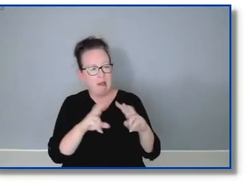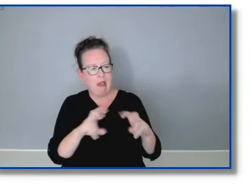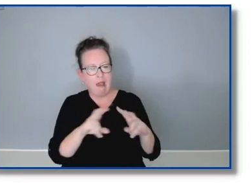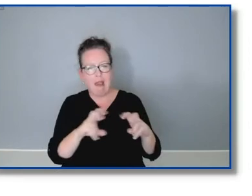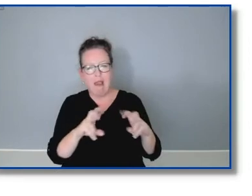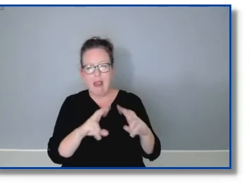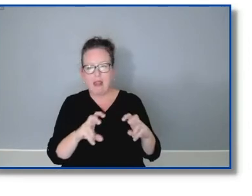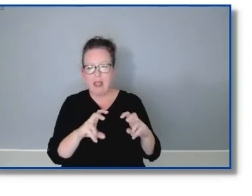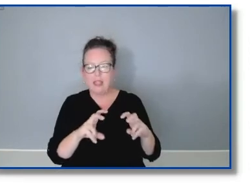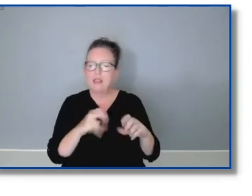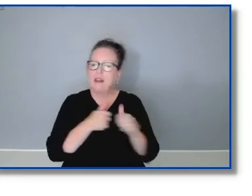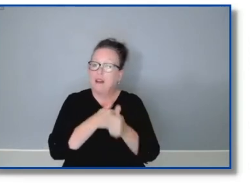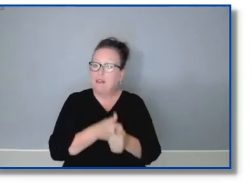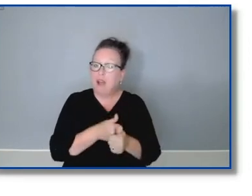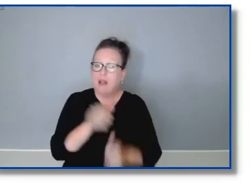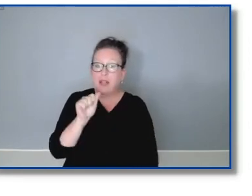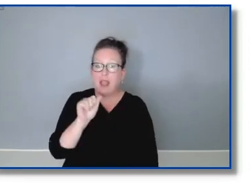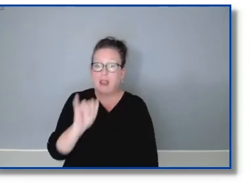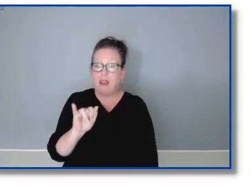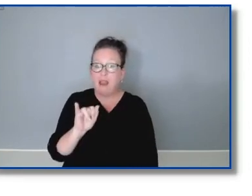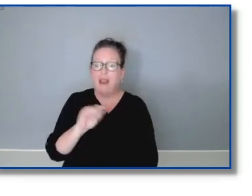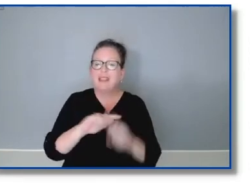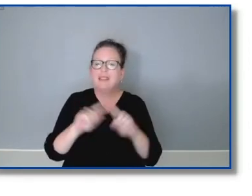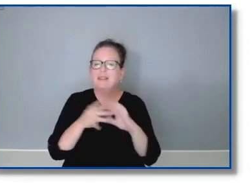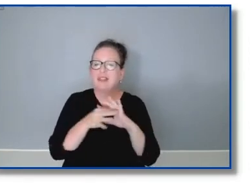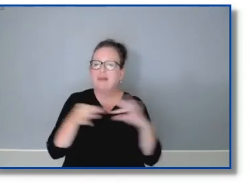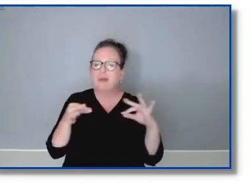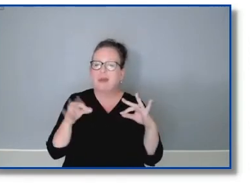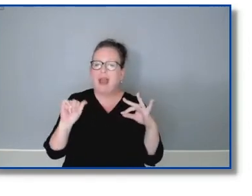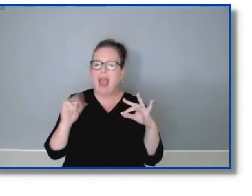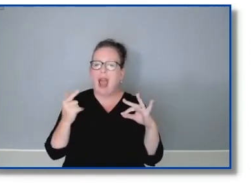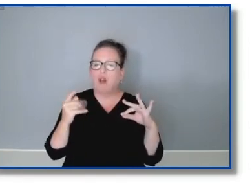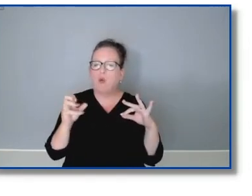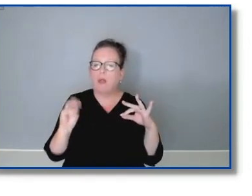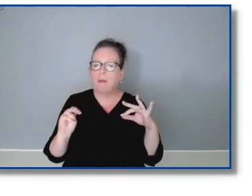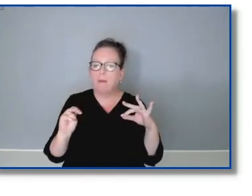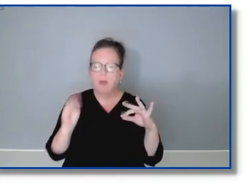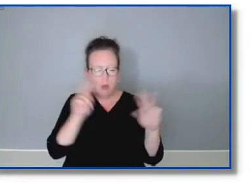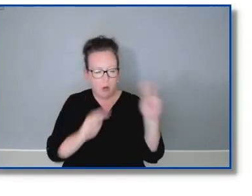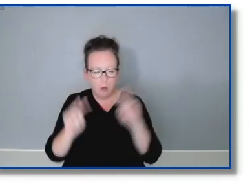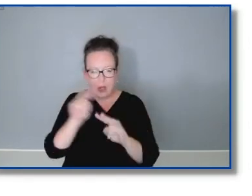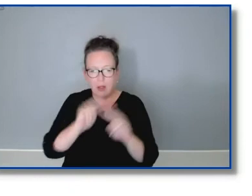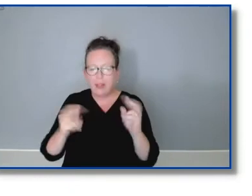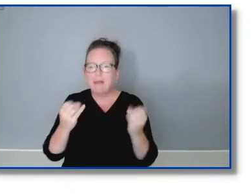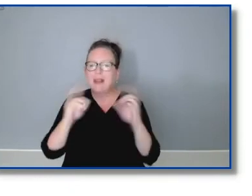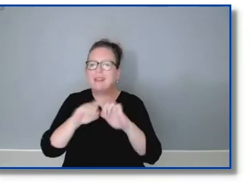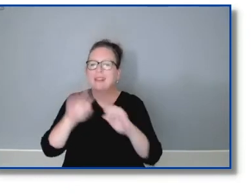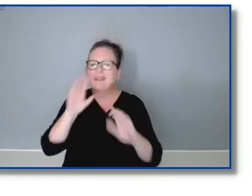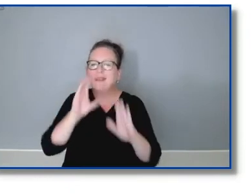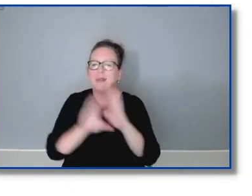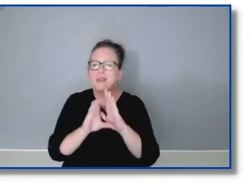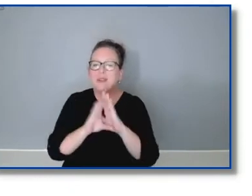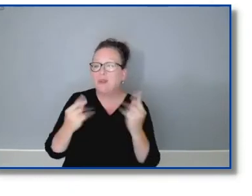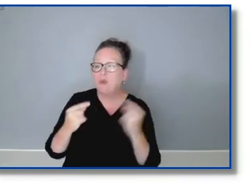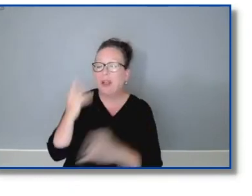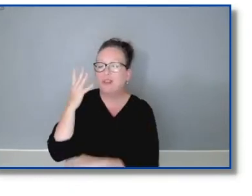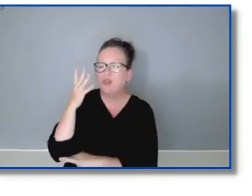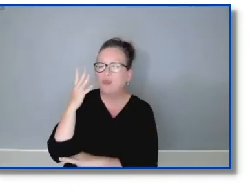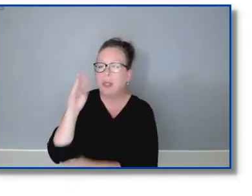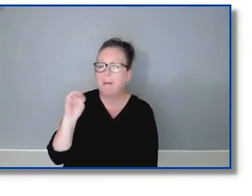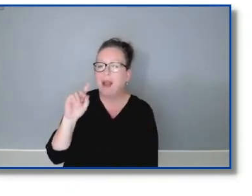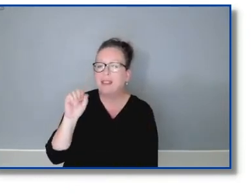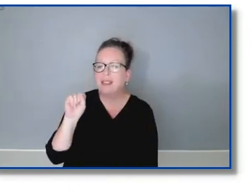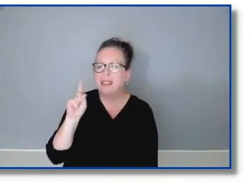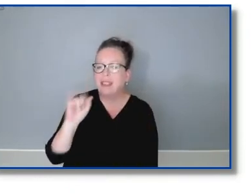artificial intelligence, with machine vision algorithms, thousands of photographs of bonsai juniper trees. And then